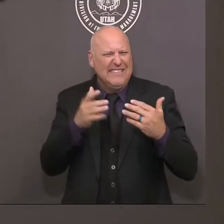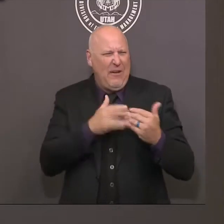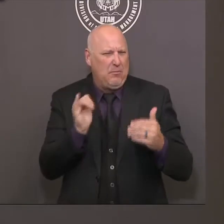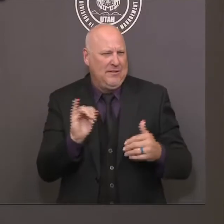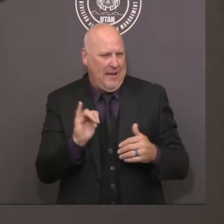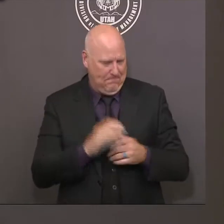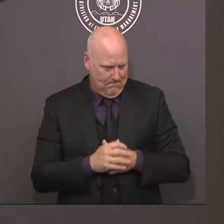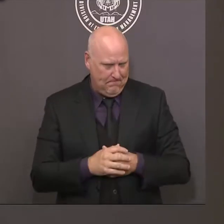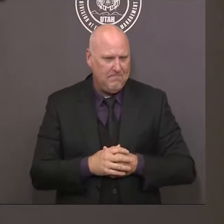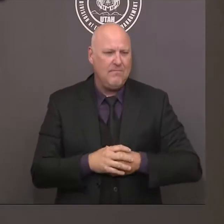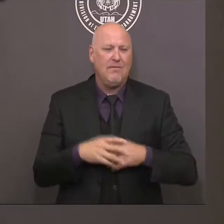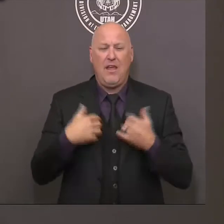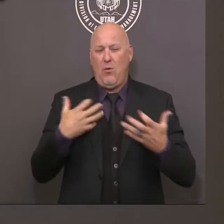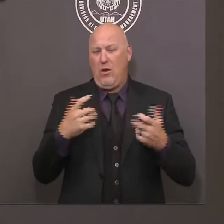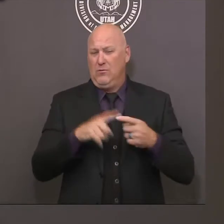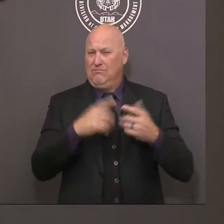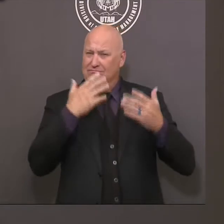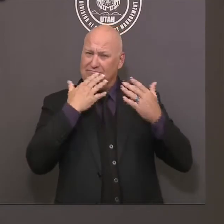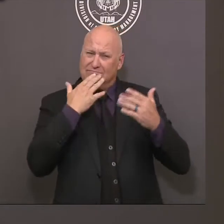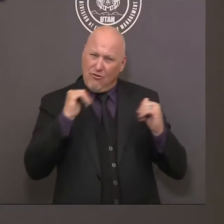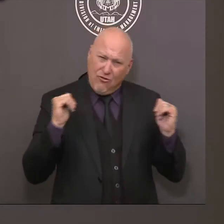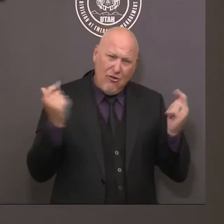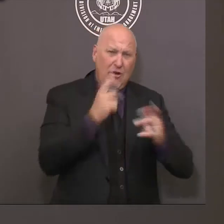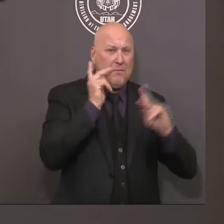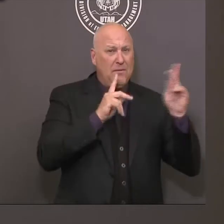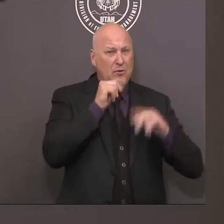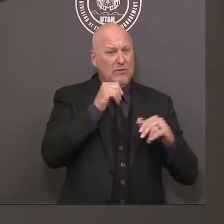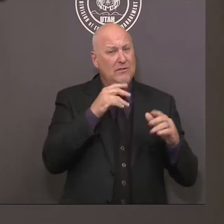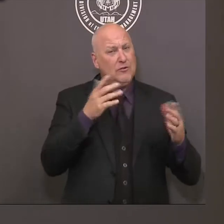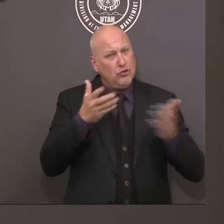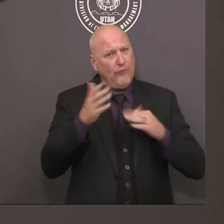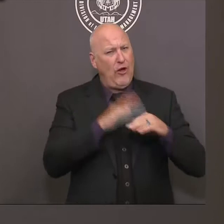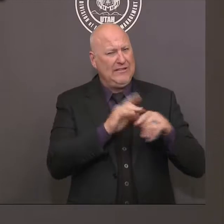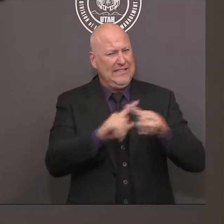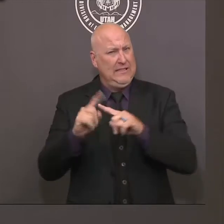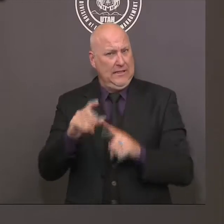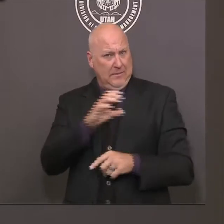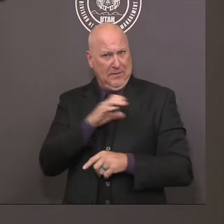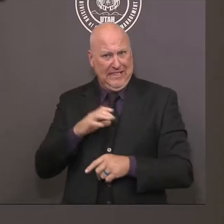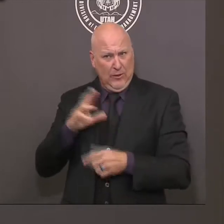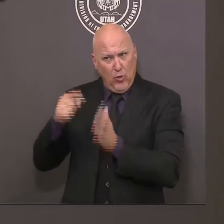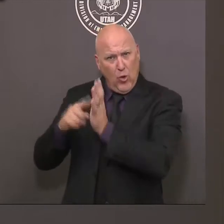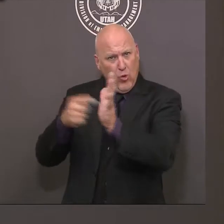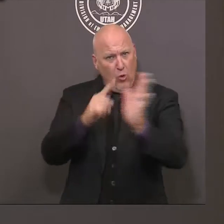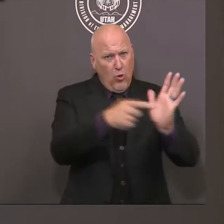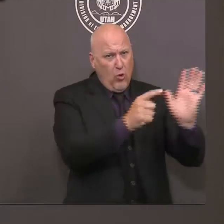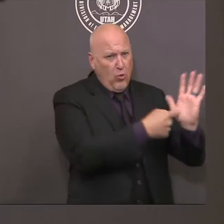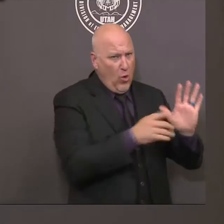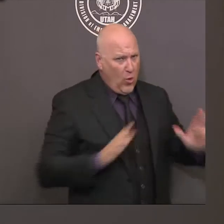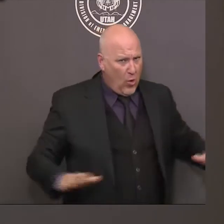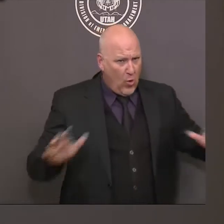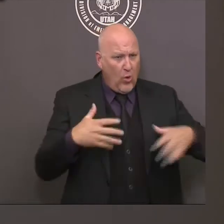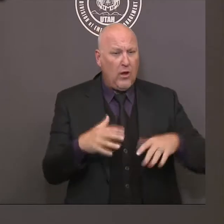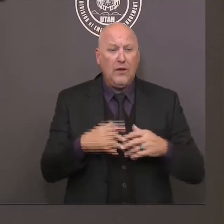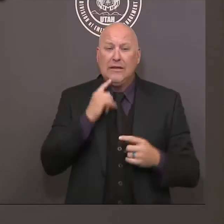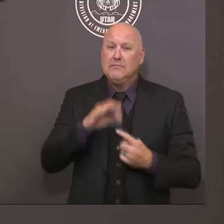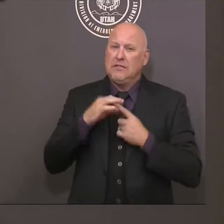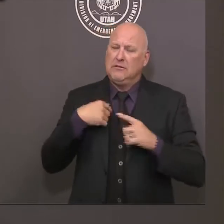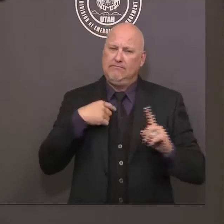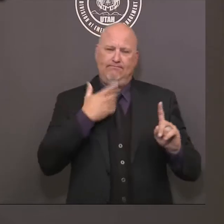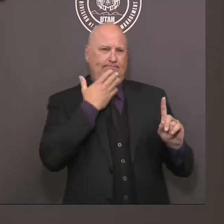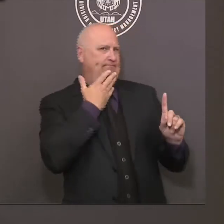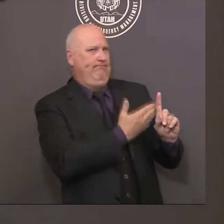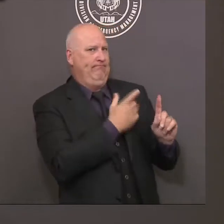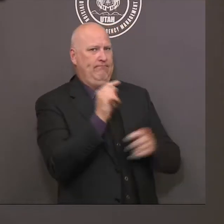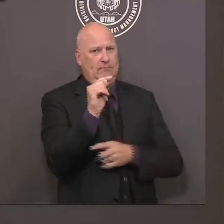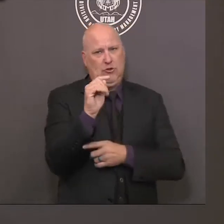to pay a special thanks to Theresa Foxley from EDC Utah, who you will hear from in just a moment, and Ben Hart